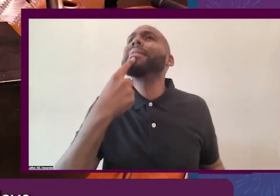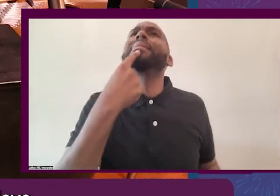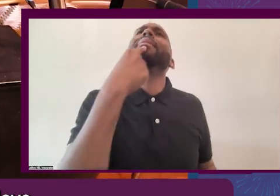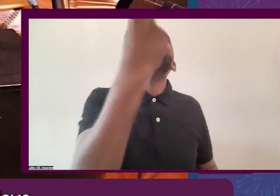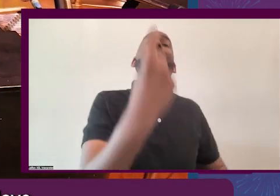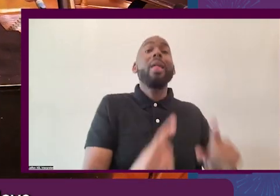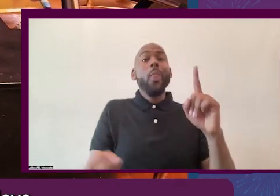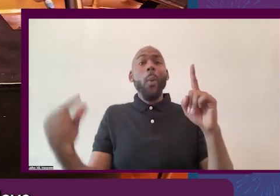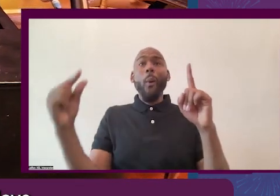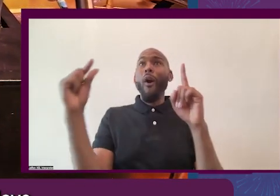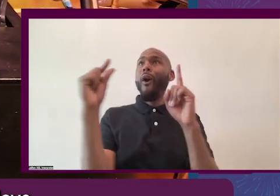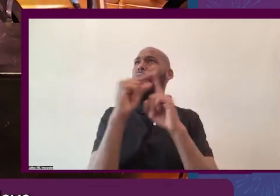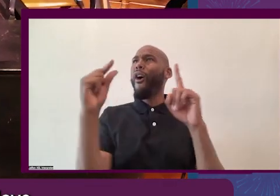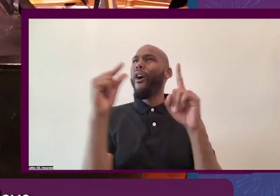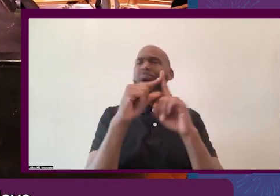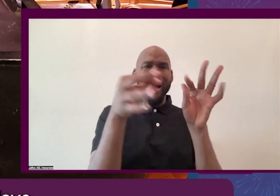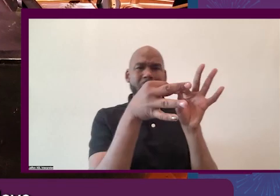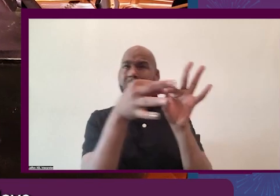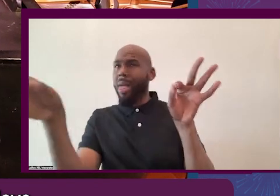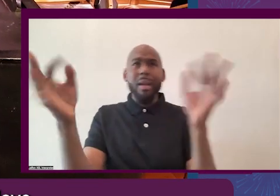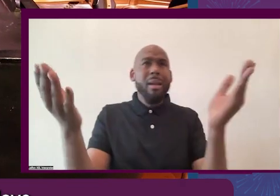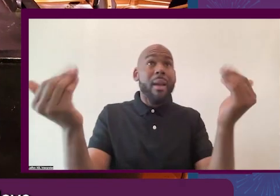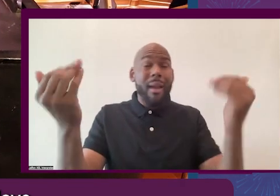then you could say the word.